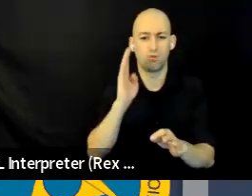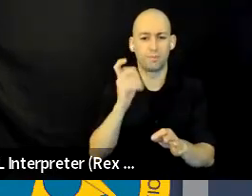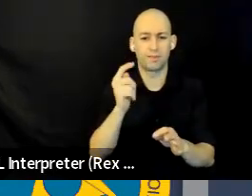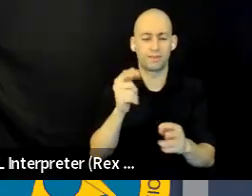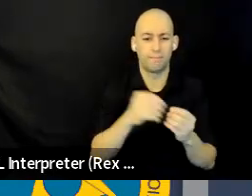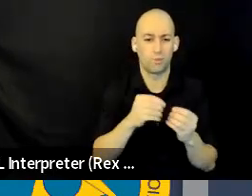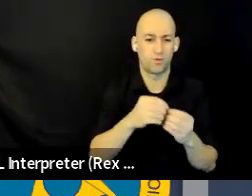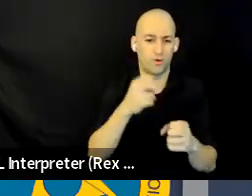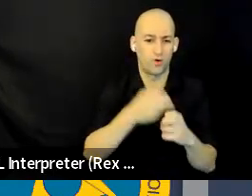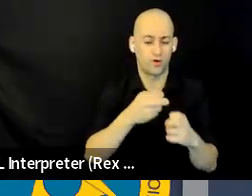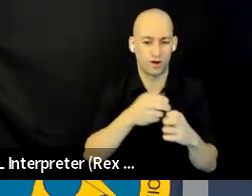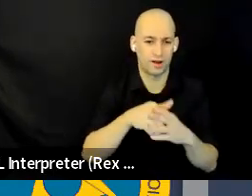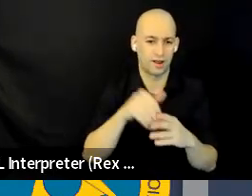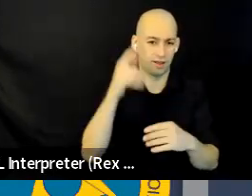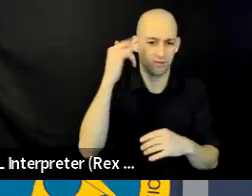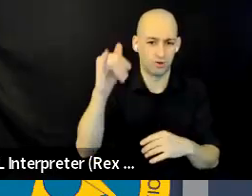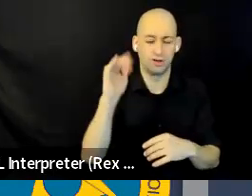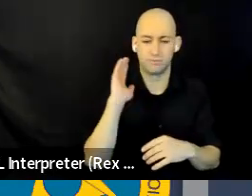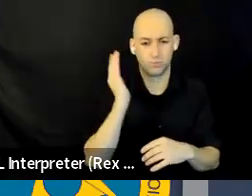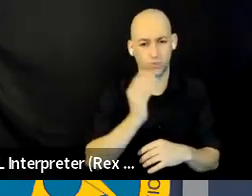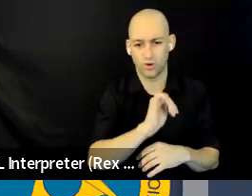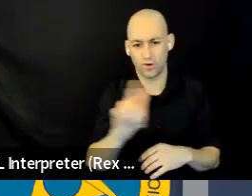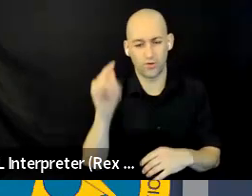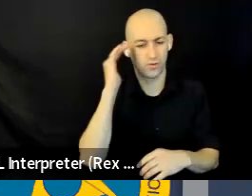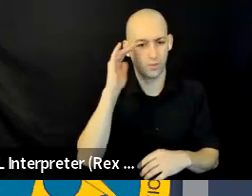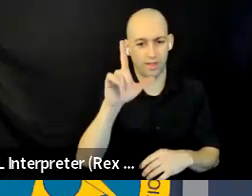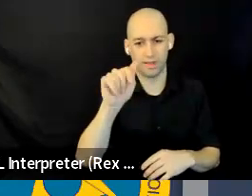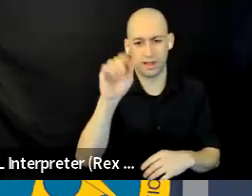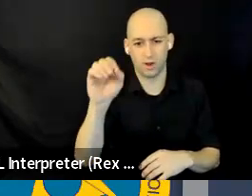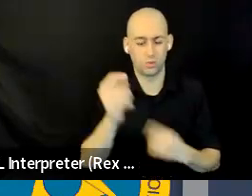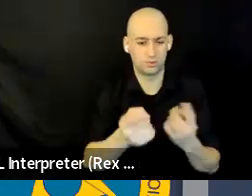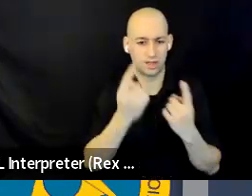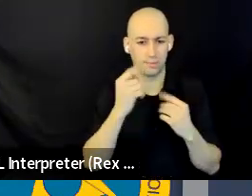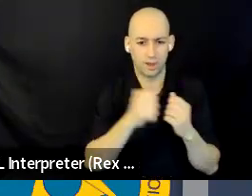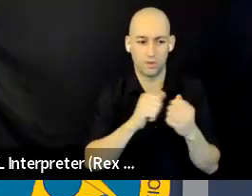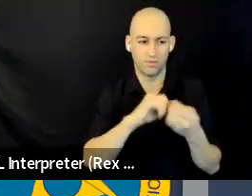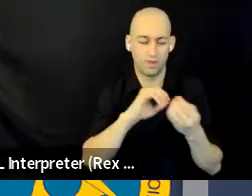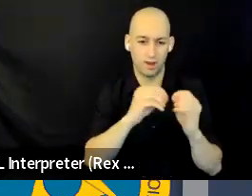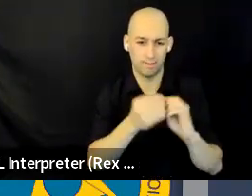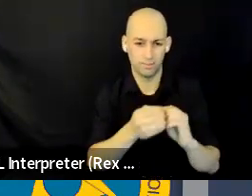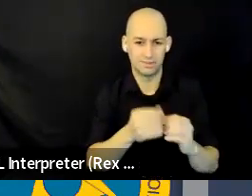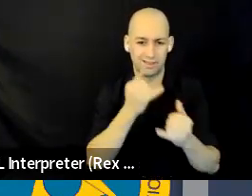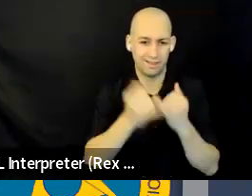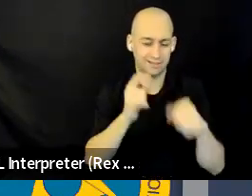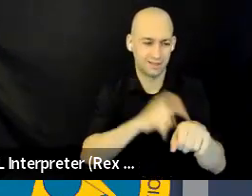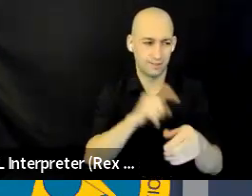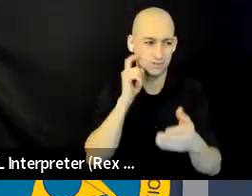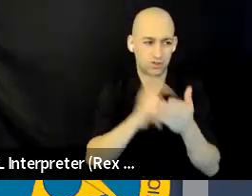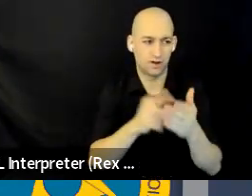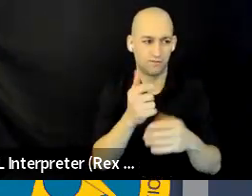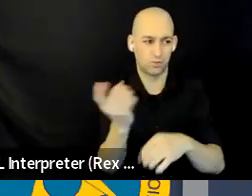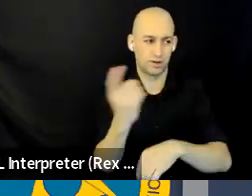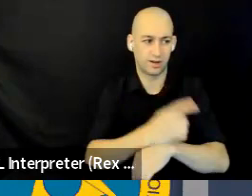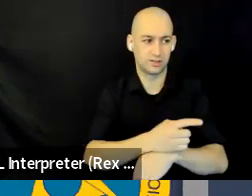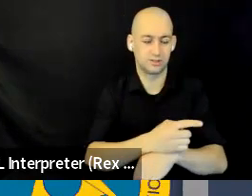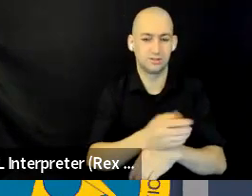in California. As we all know, the LAO is coming out with numbers. The last time I checked 2 days ago, we're looking at